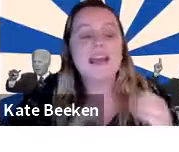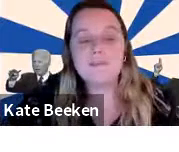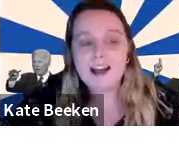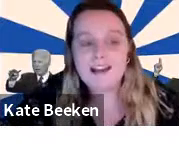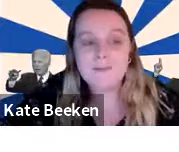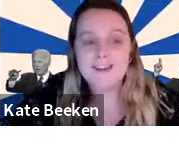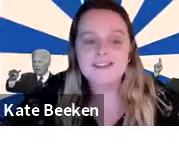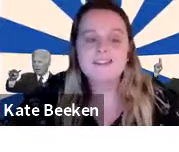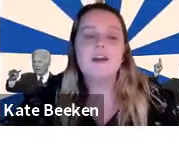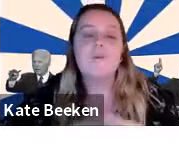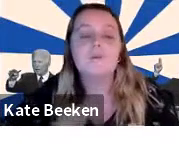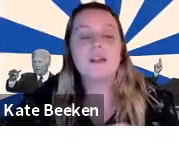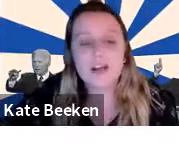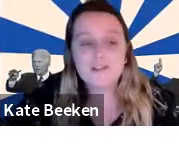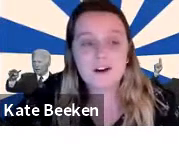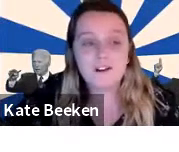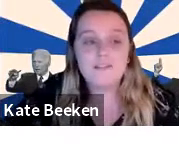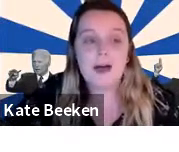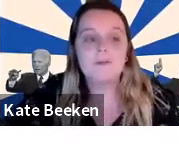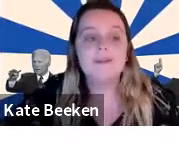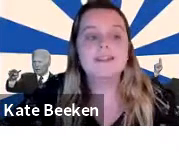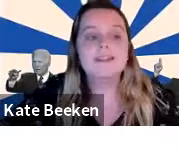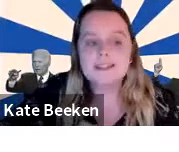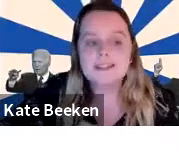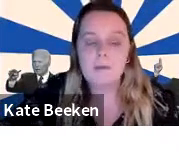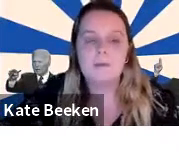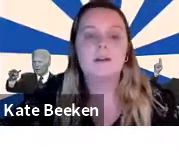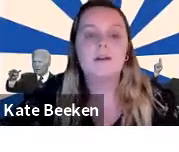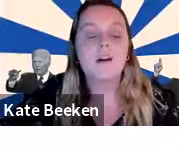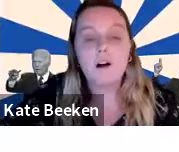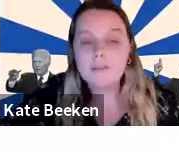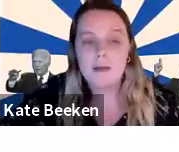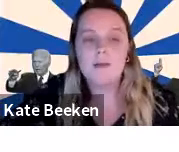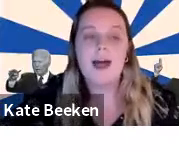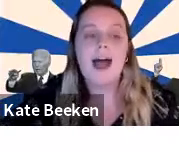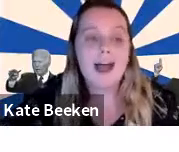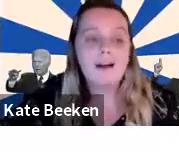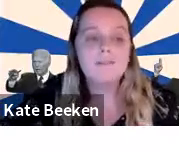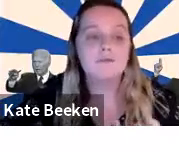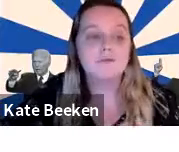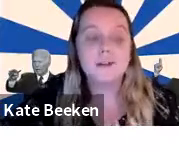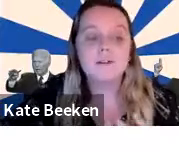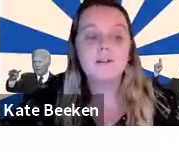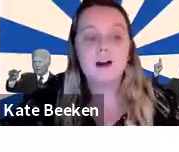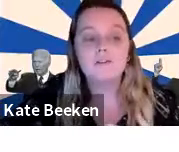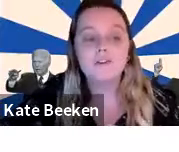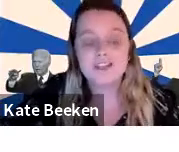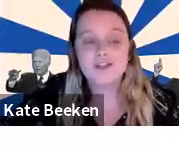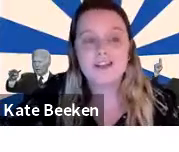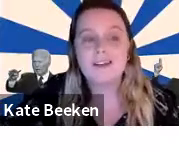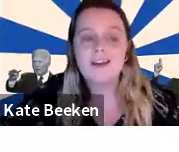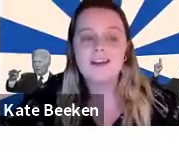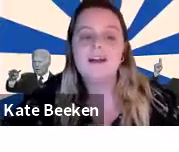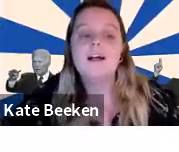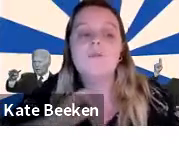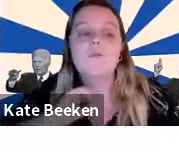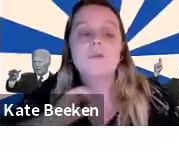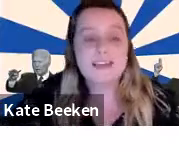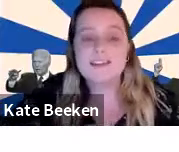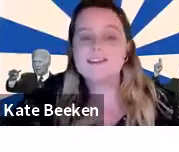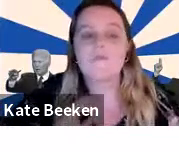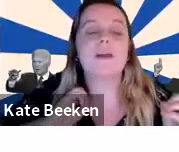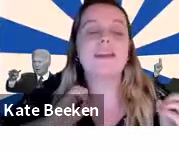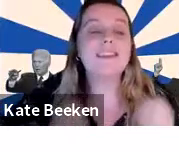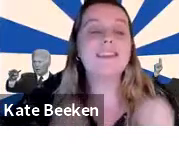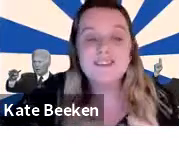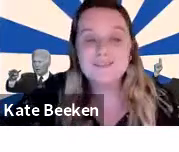So take 5 minutes, reach out to all of them, text them, call them, have a real conversation.